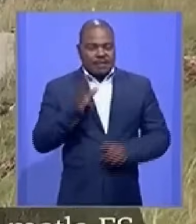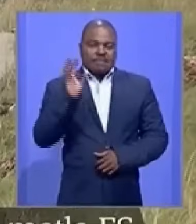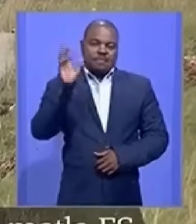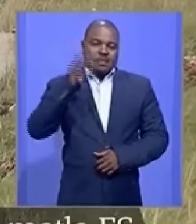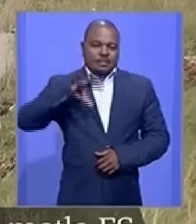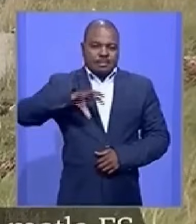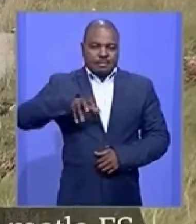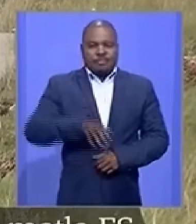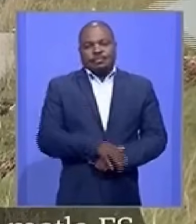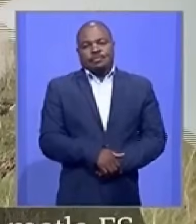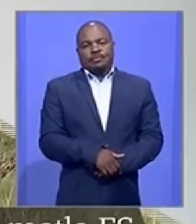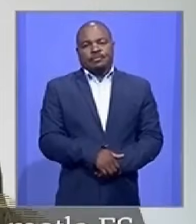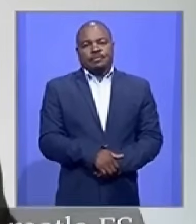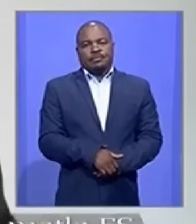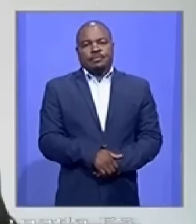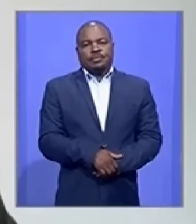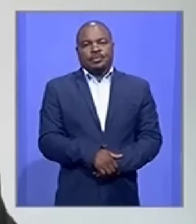State.